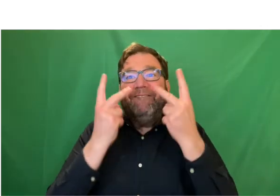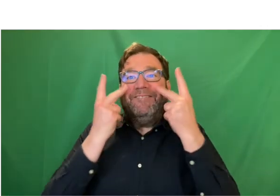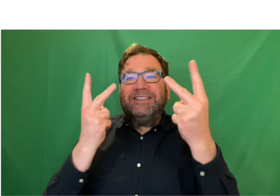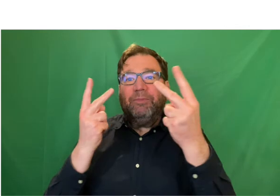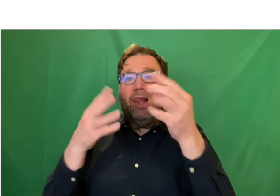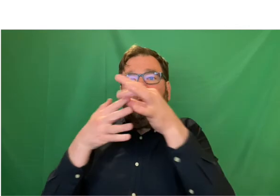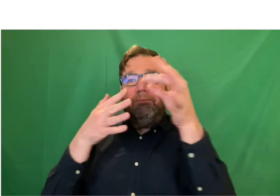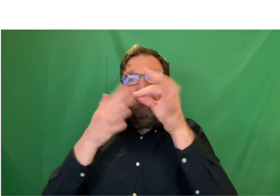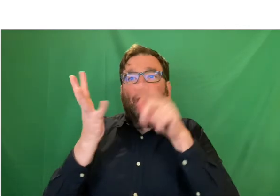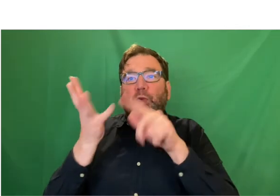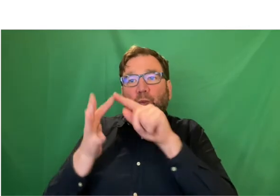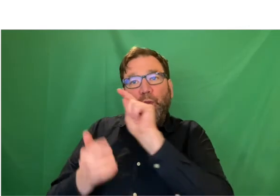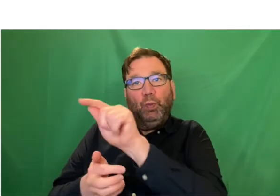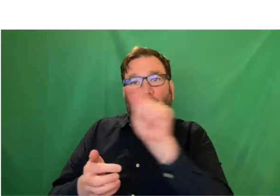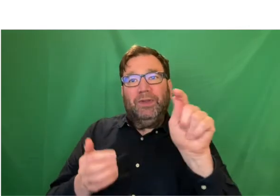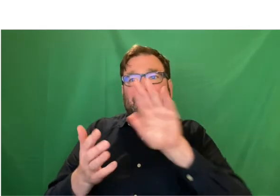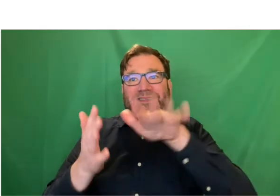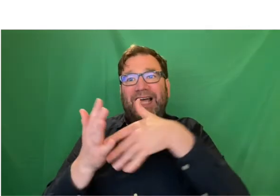between the languages.